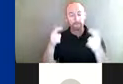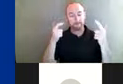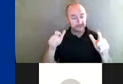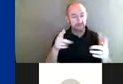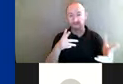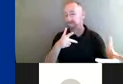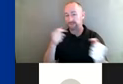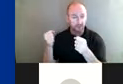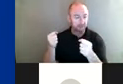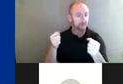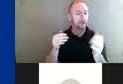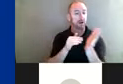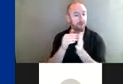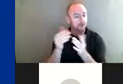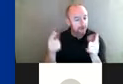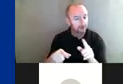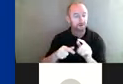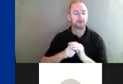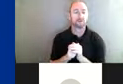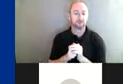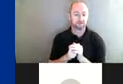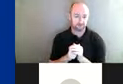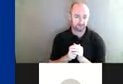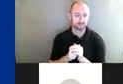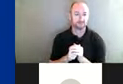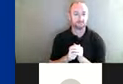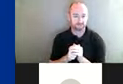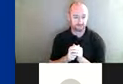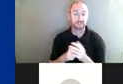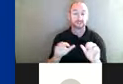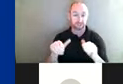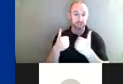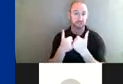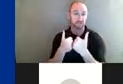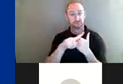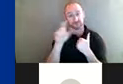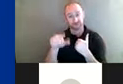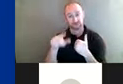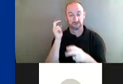fast will they move? How often do they occur? These are very challenging questions.